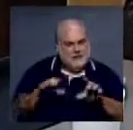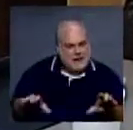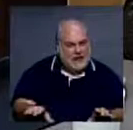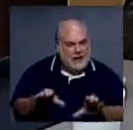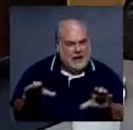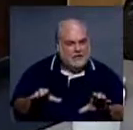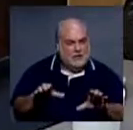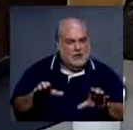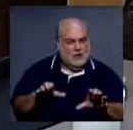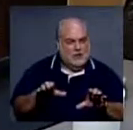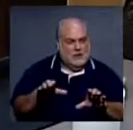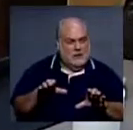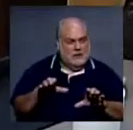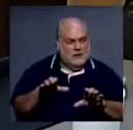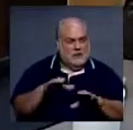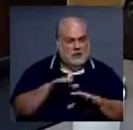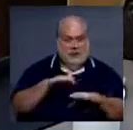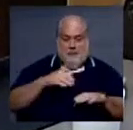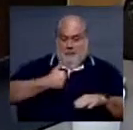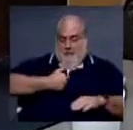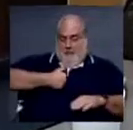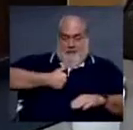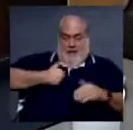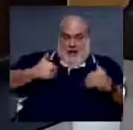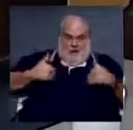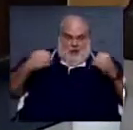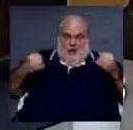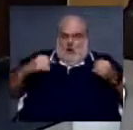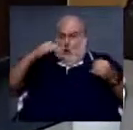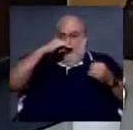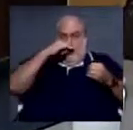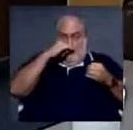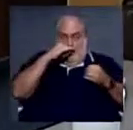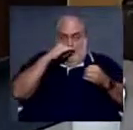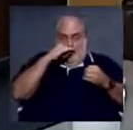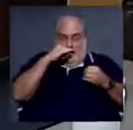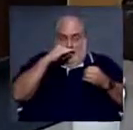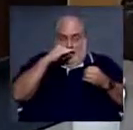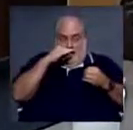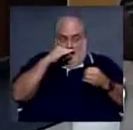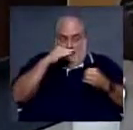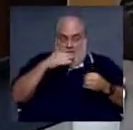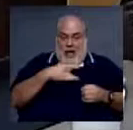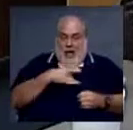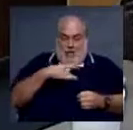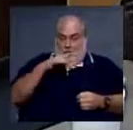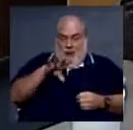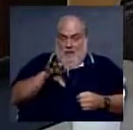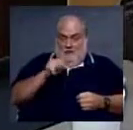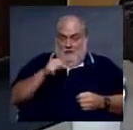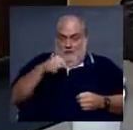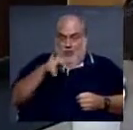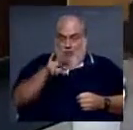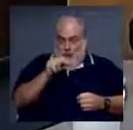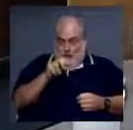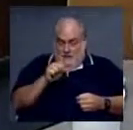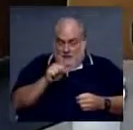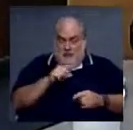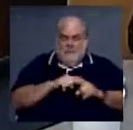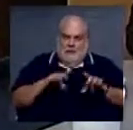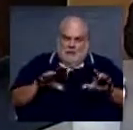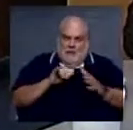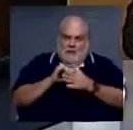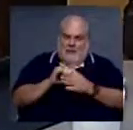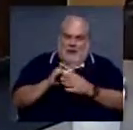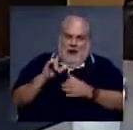So yeah, I stepped up. I don't even have kids. And mark me on this, I don't even like sports. But I've been doing this for